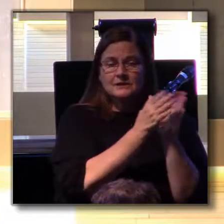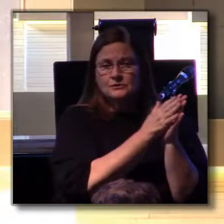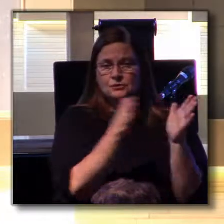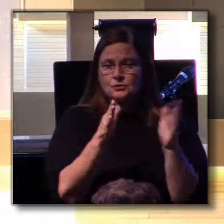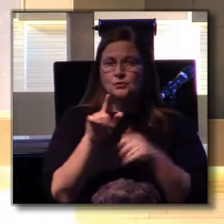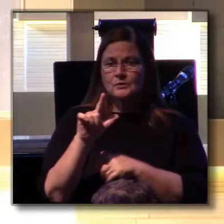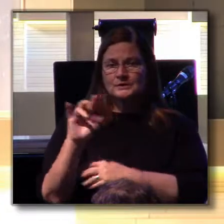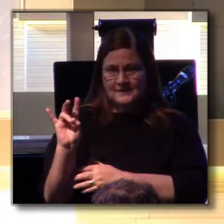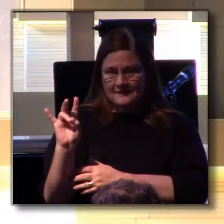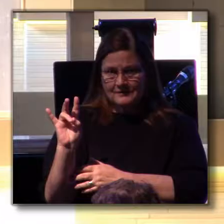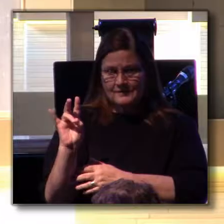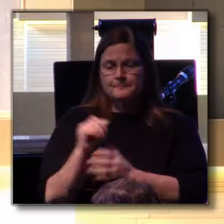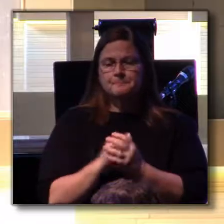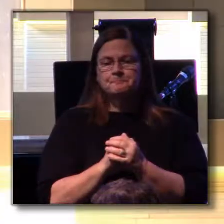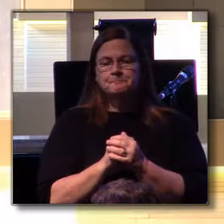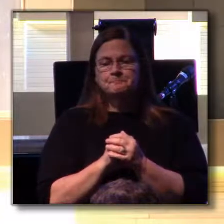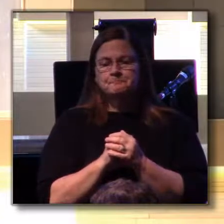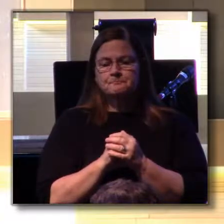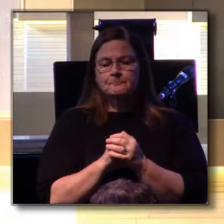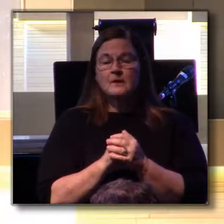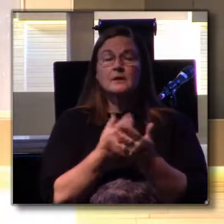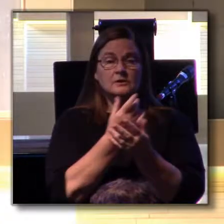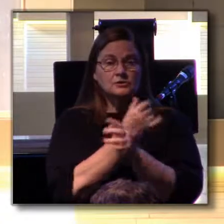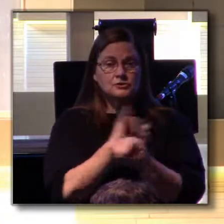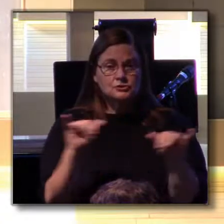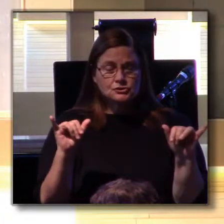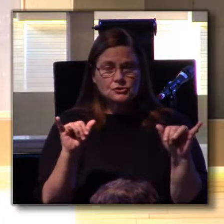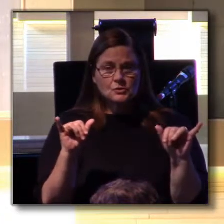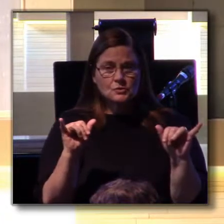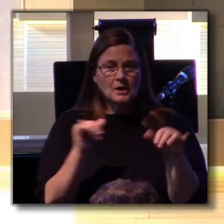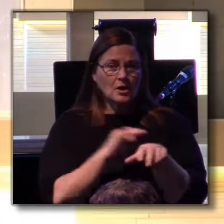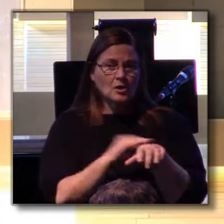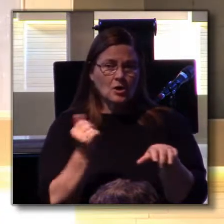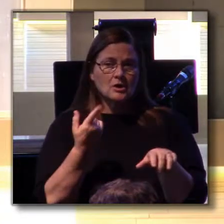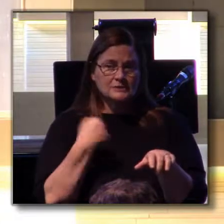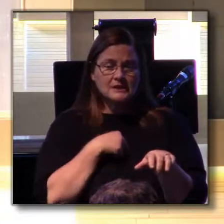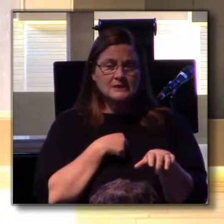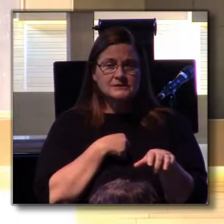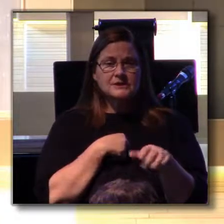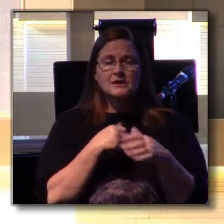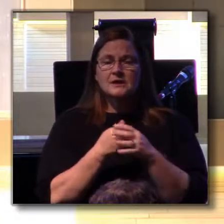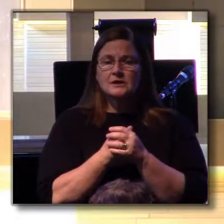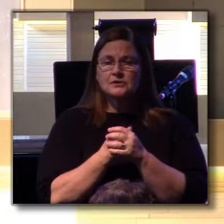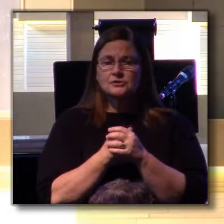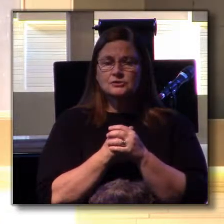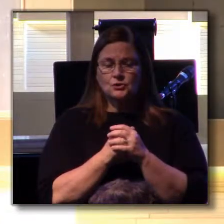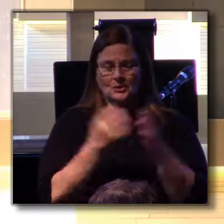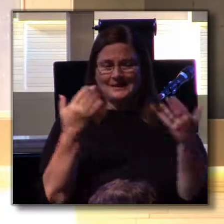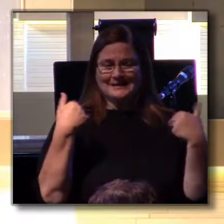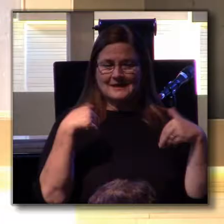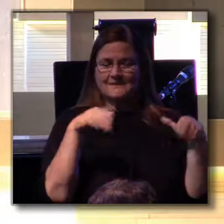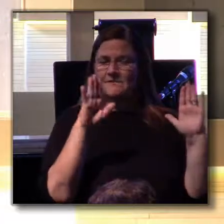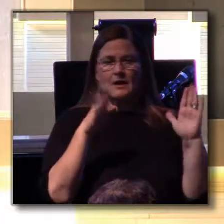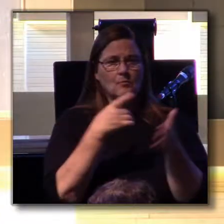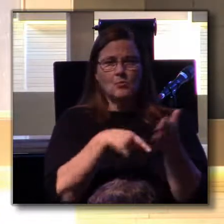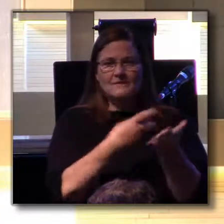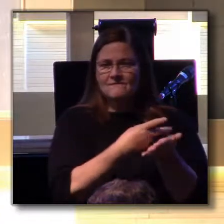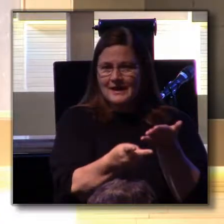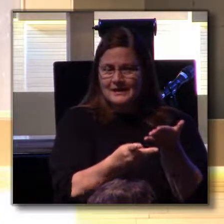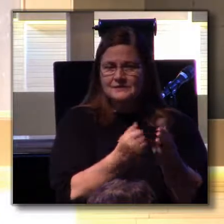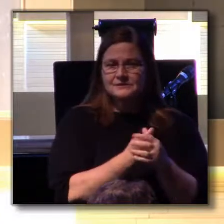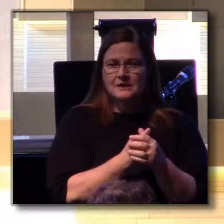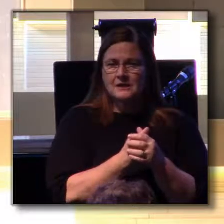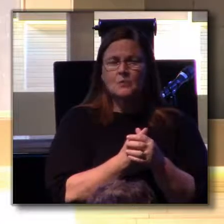Yeshua calls us to forsake what fails. In other words, when we think about inheriting, how do we receive, how do we